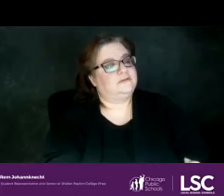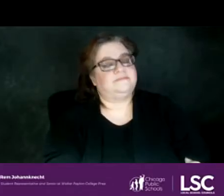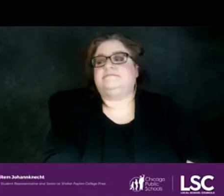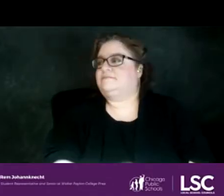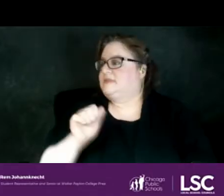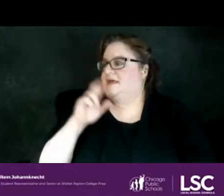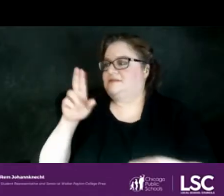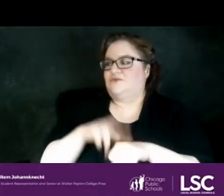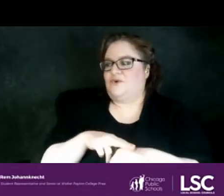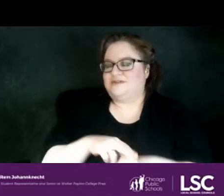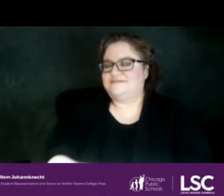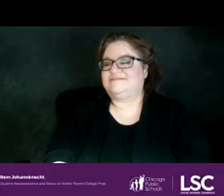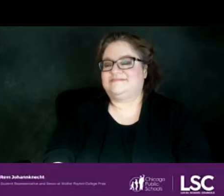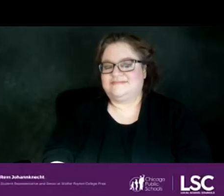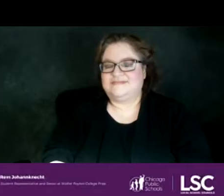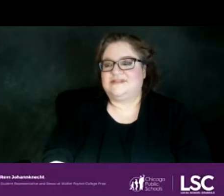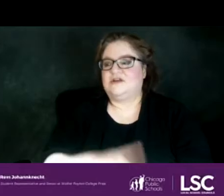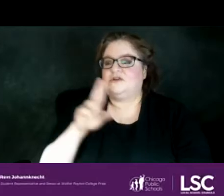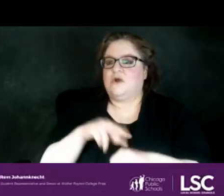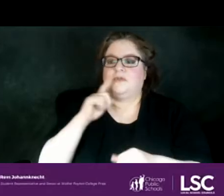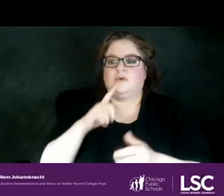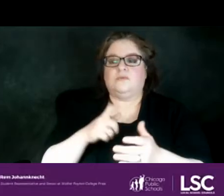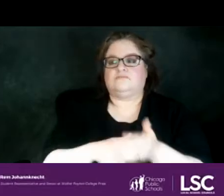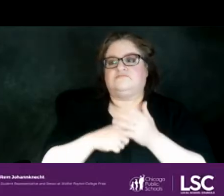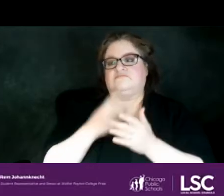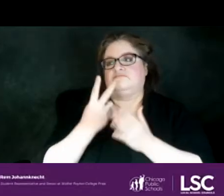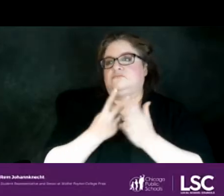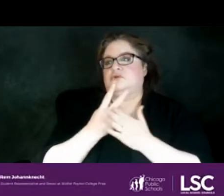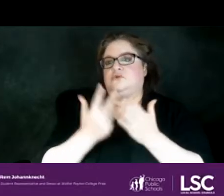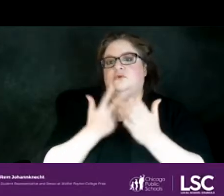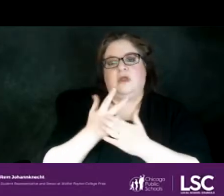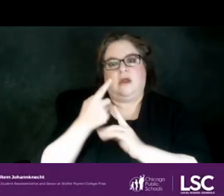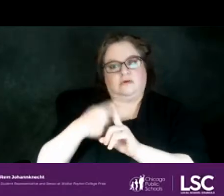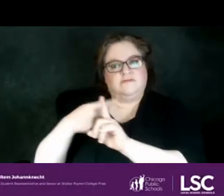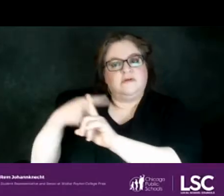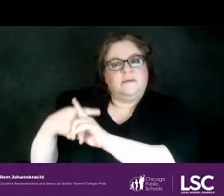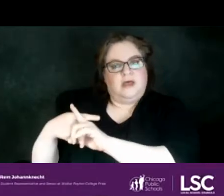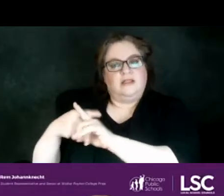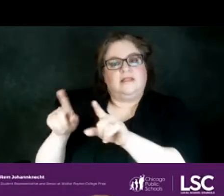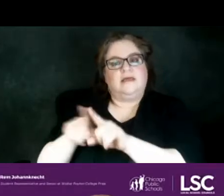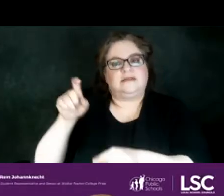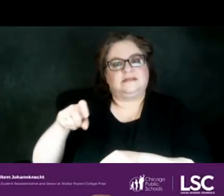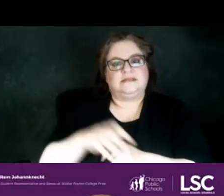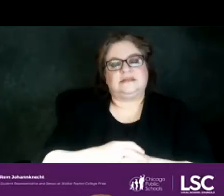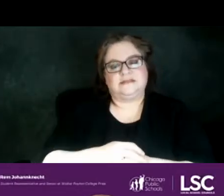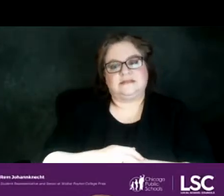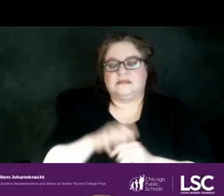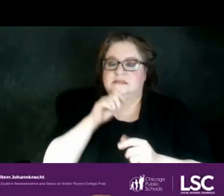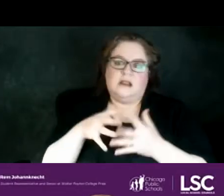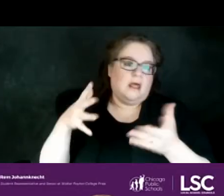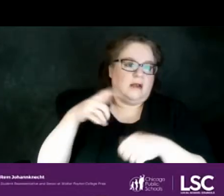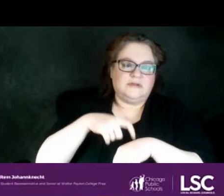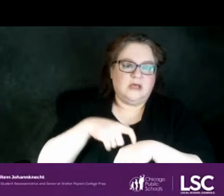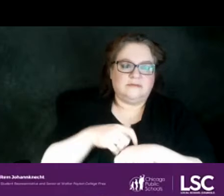course. Usually it takes 2 or 3 hours per month are needed. It's not a lot of time.